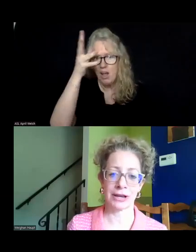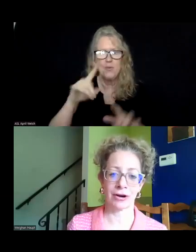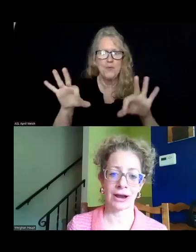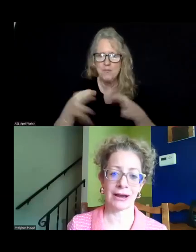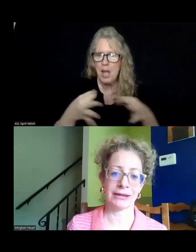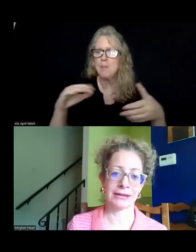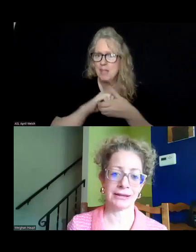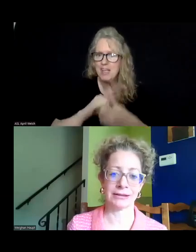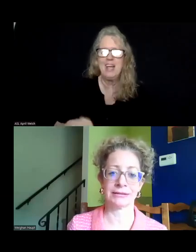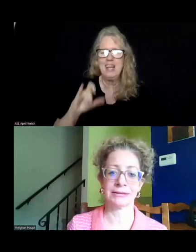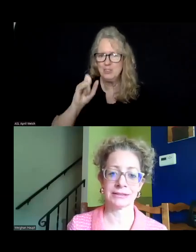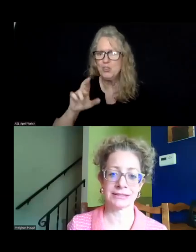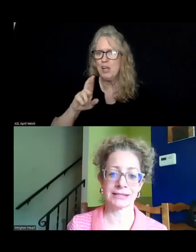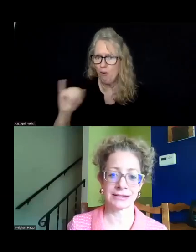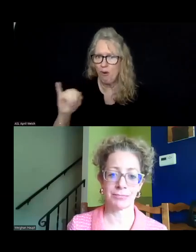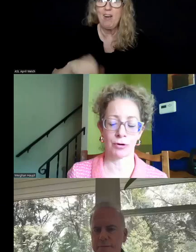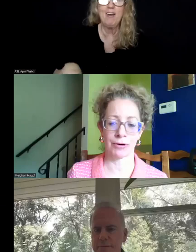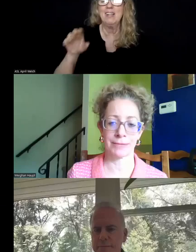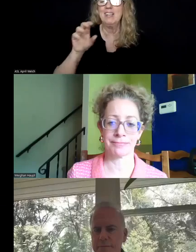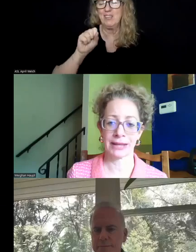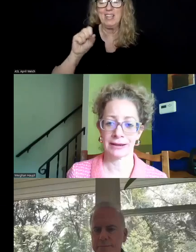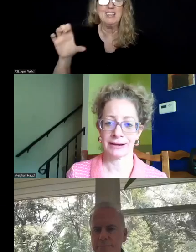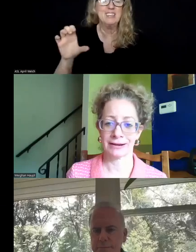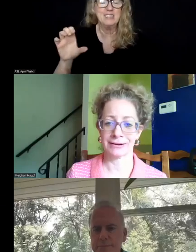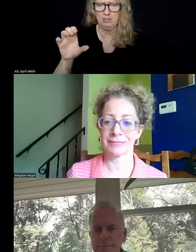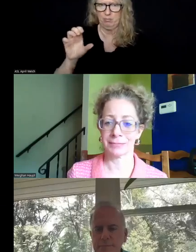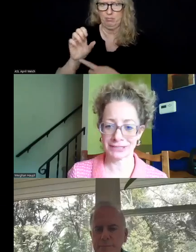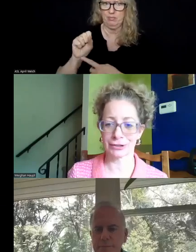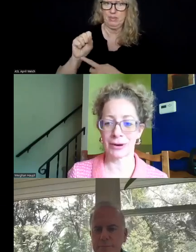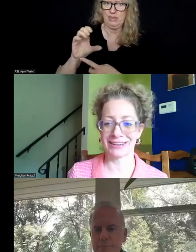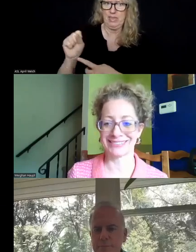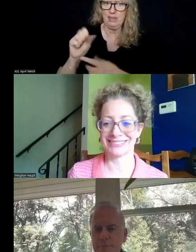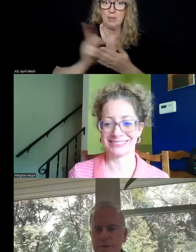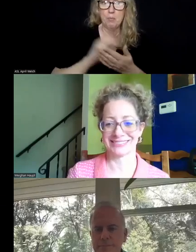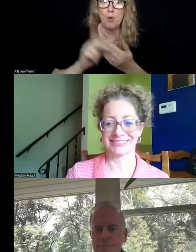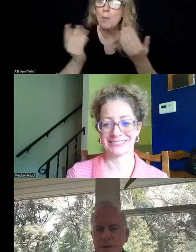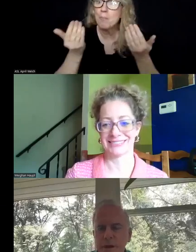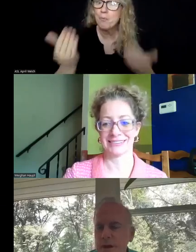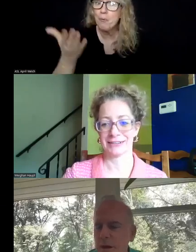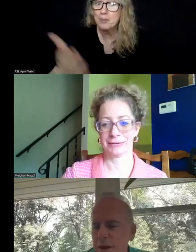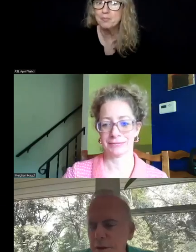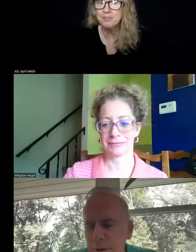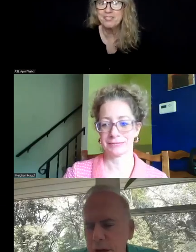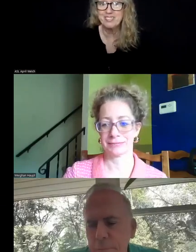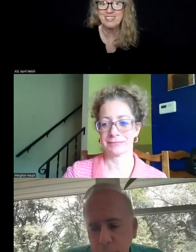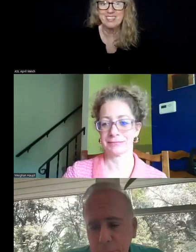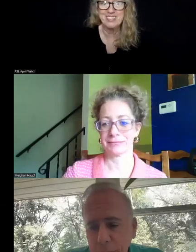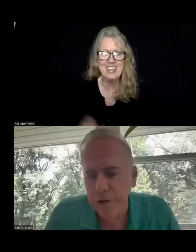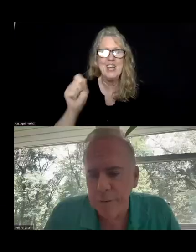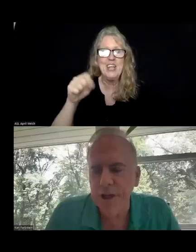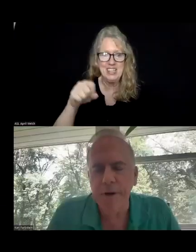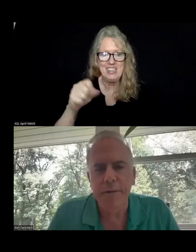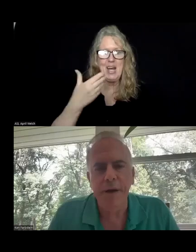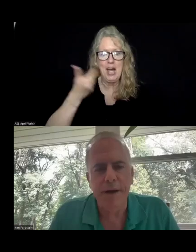at JRI in the CSC program. Please go ahead. Thank you. Yeah, I'm